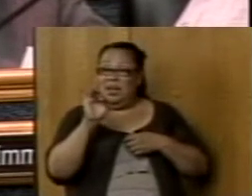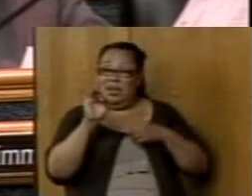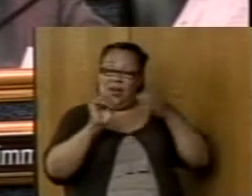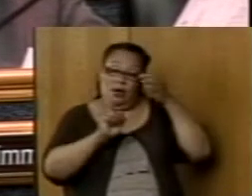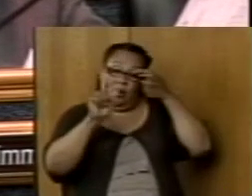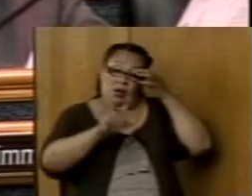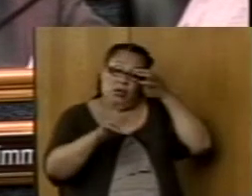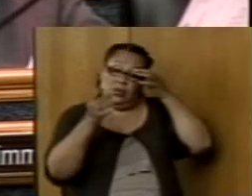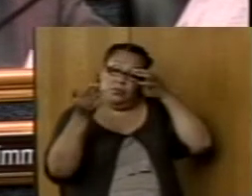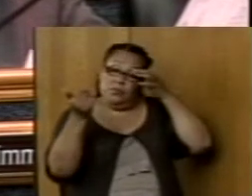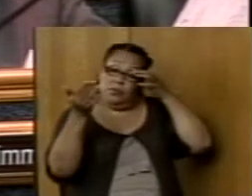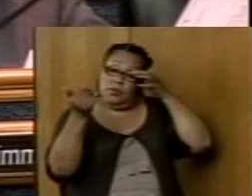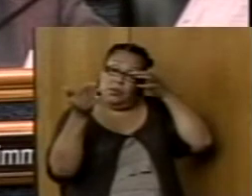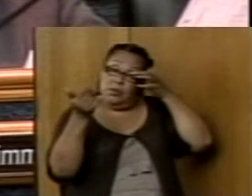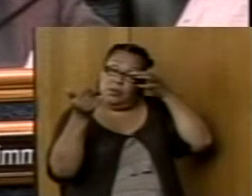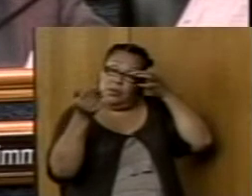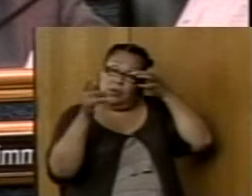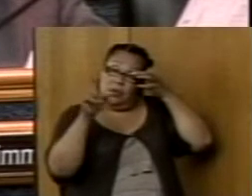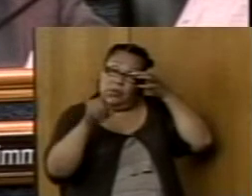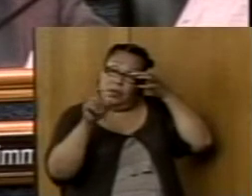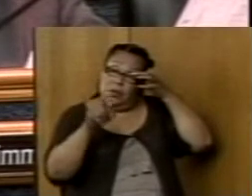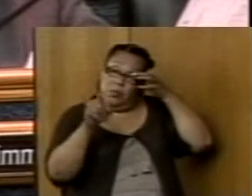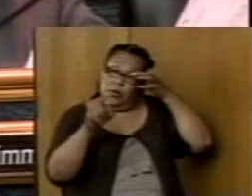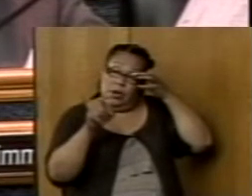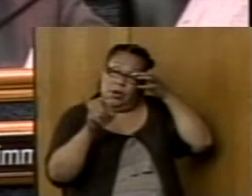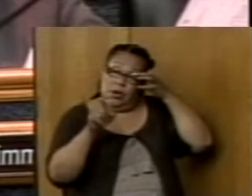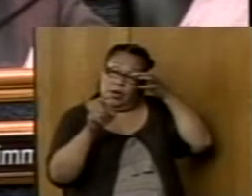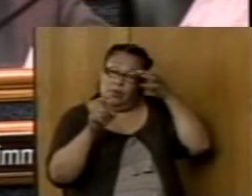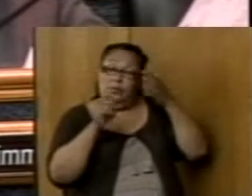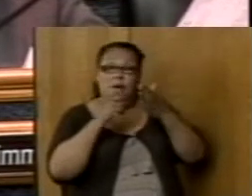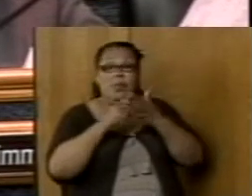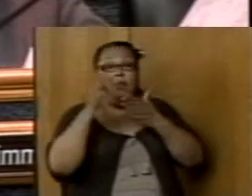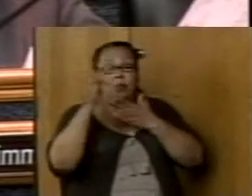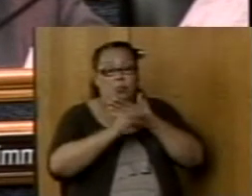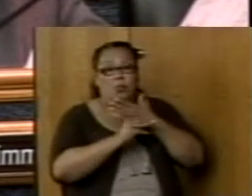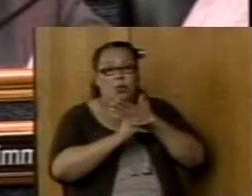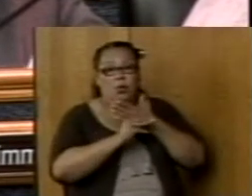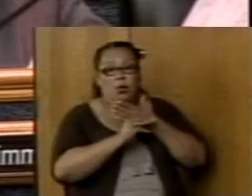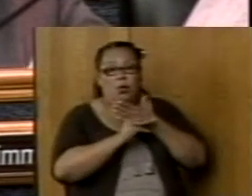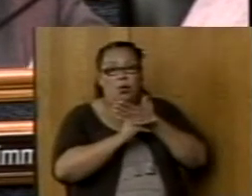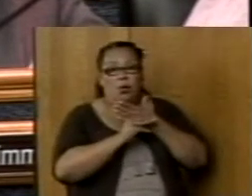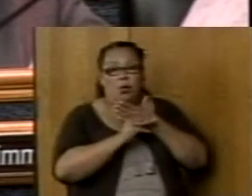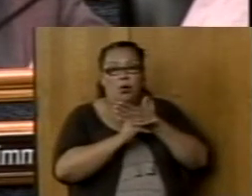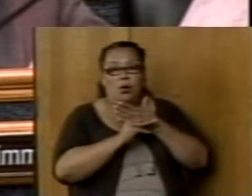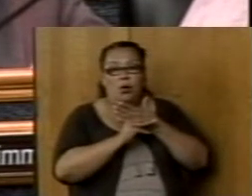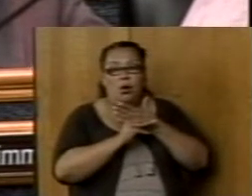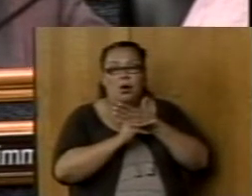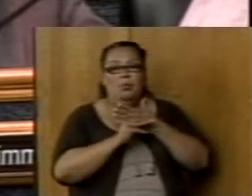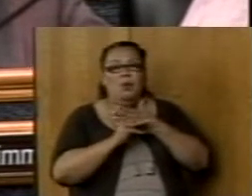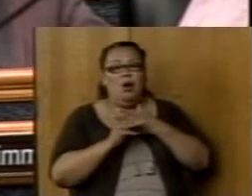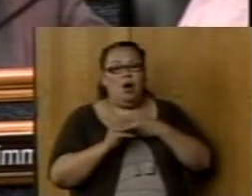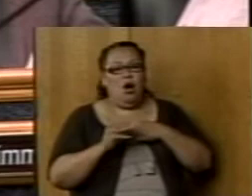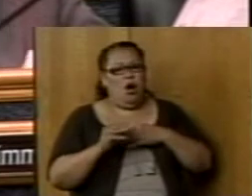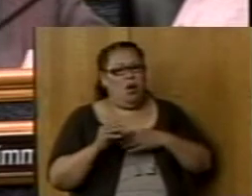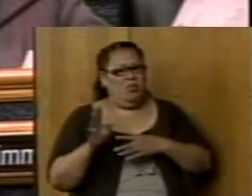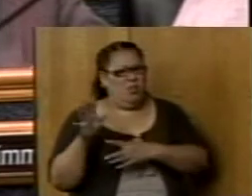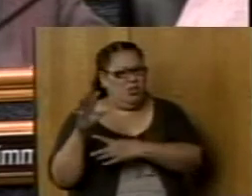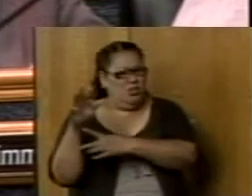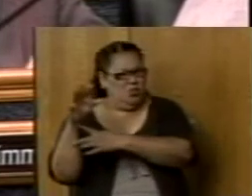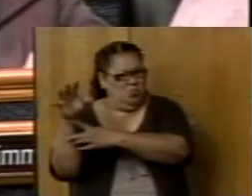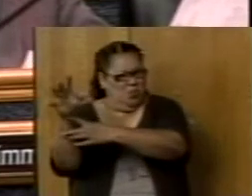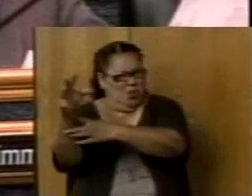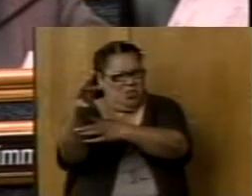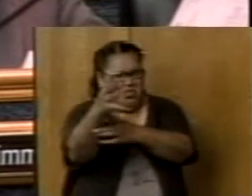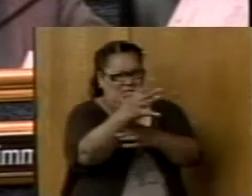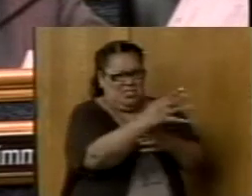August 15th, they would have the program flow on sprinkler systems with